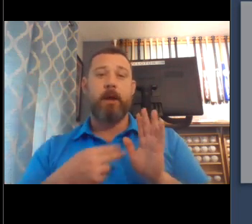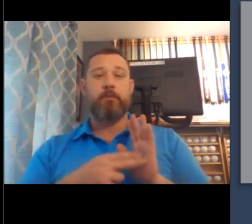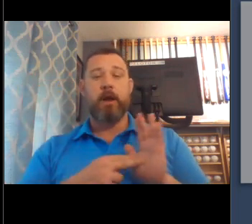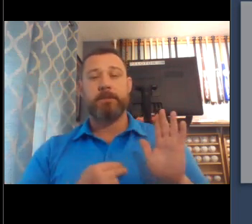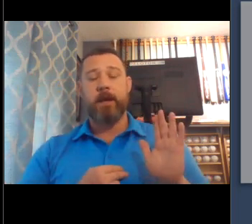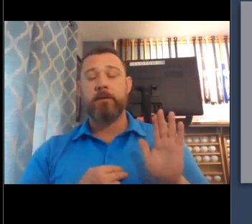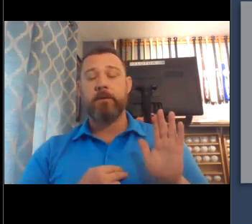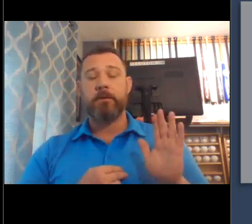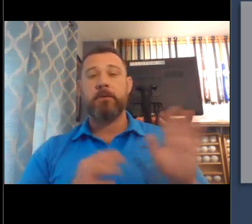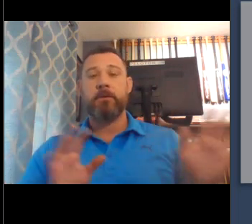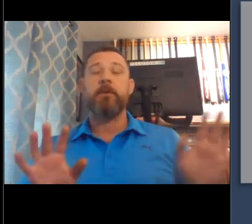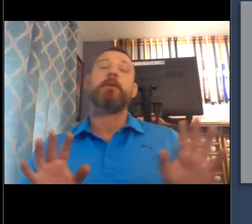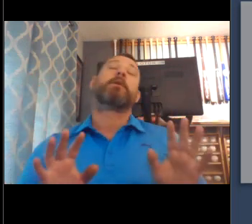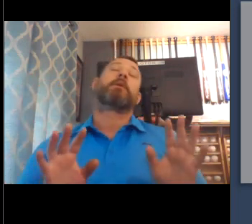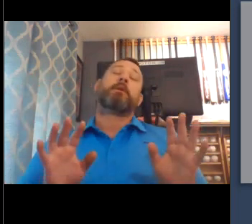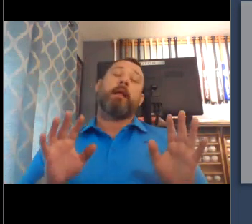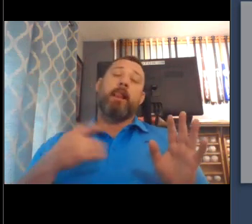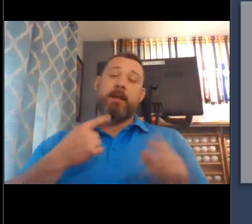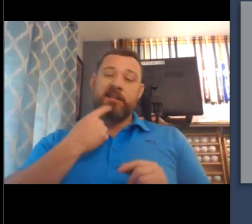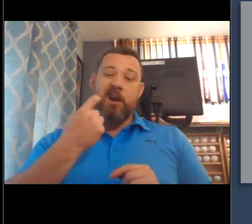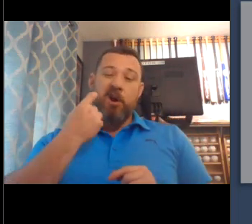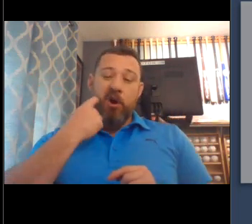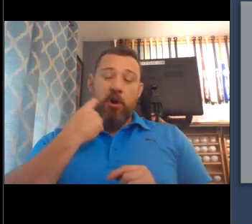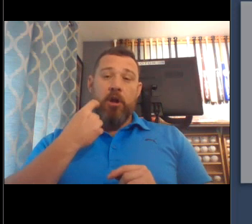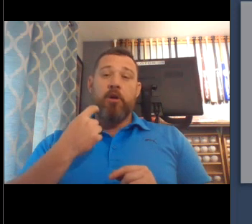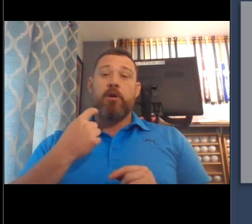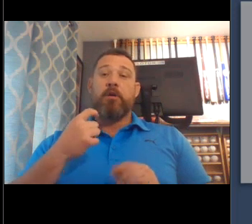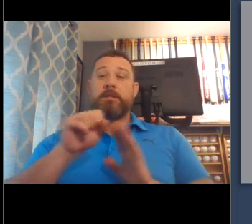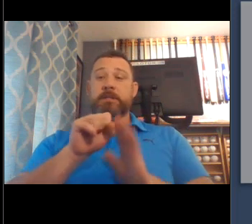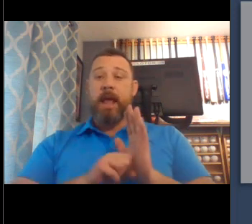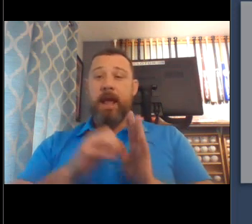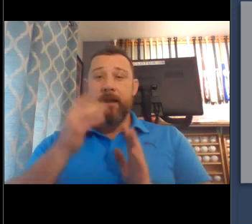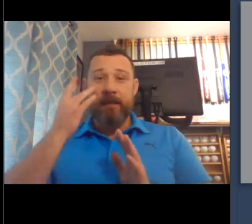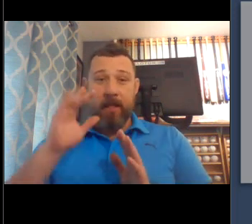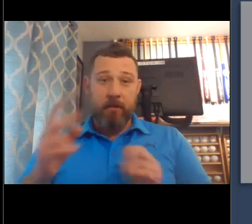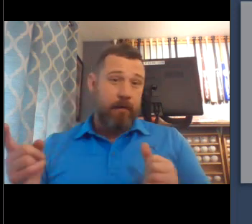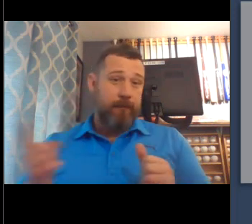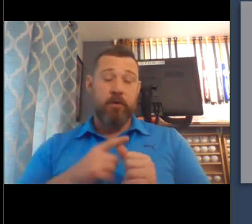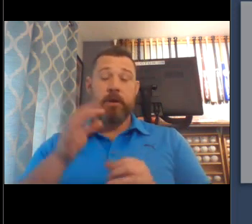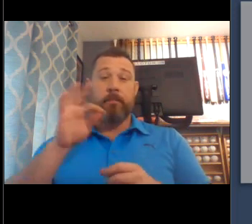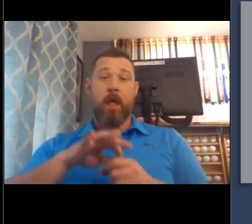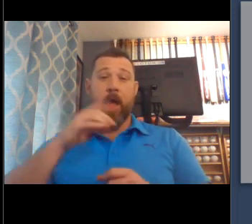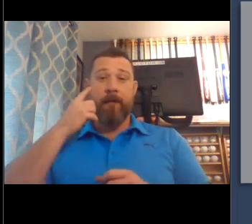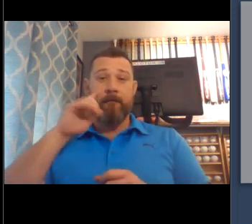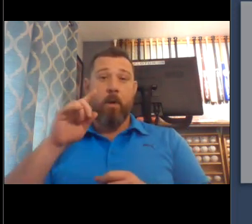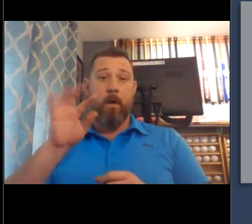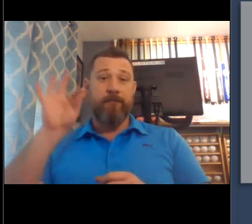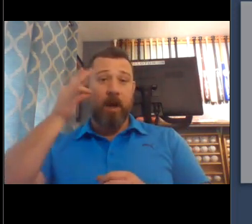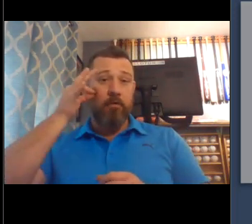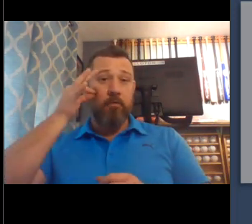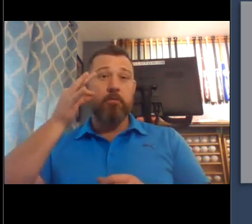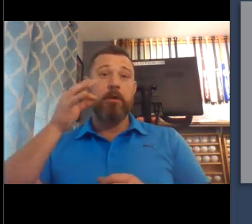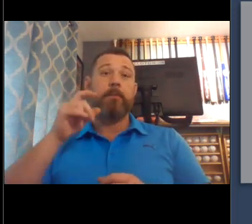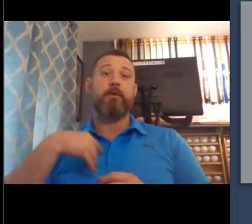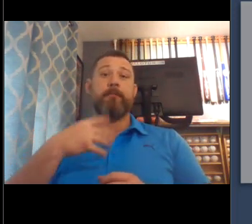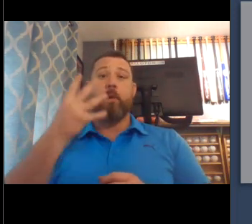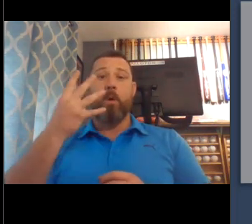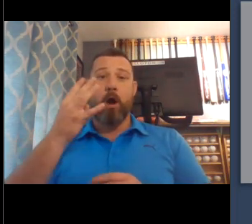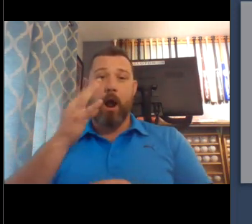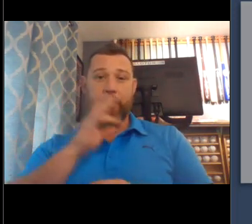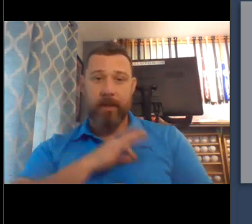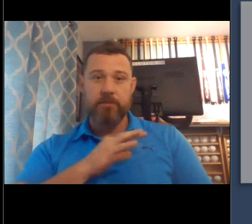Right. No, look, as I said earlier, when the state of California first applied for federal money, we put 4 applications forward. One of them was San